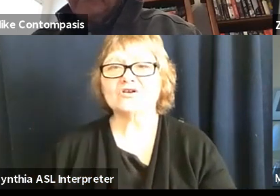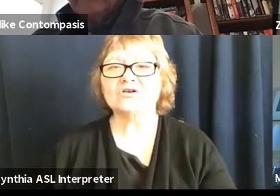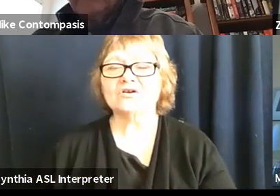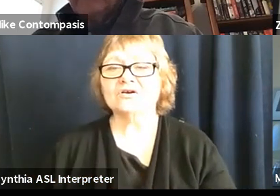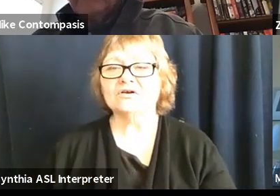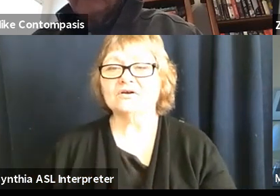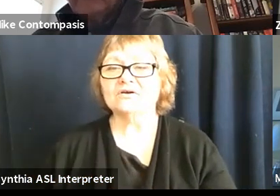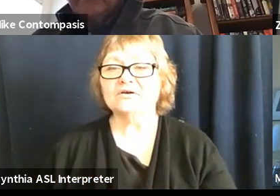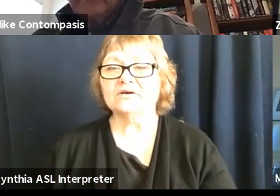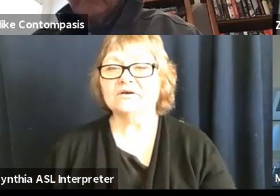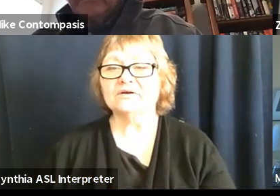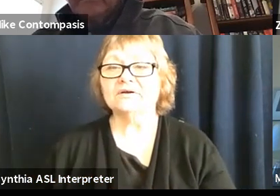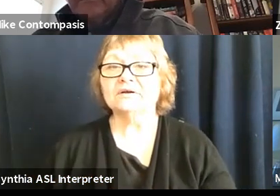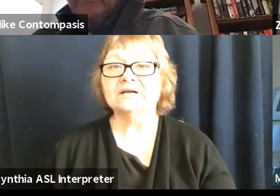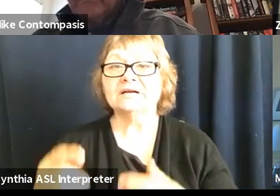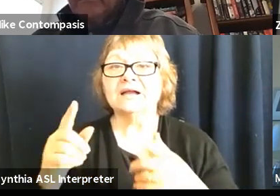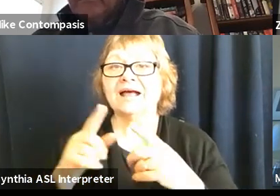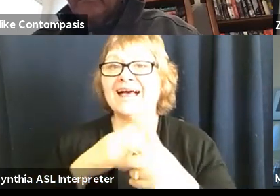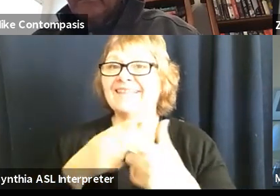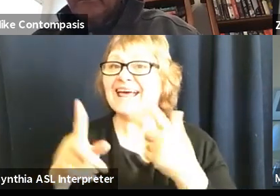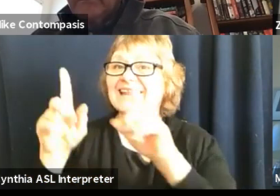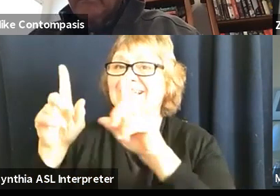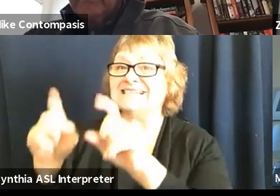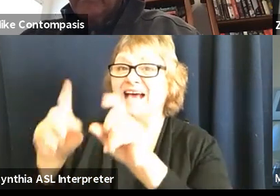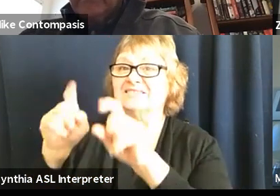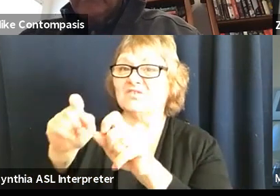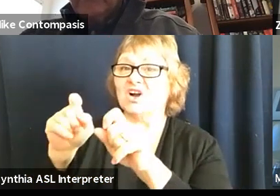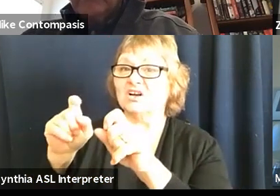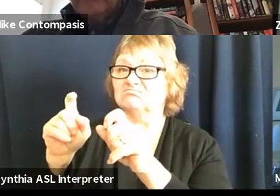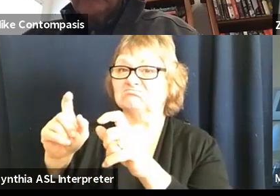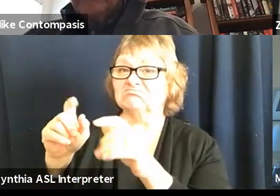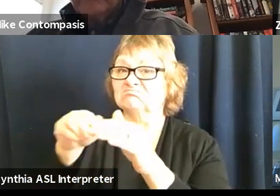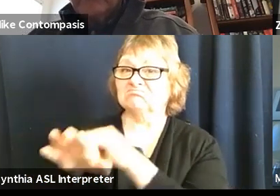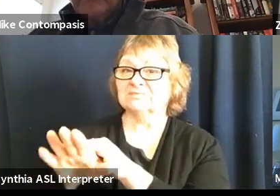And then the admission test for all the exam schools.